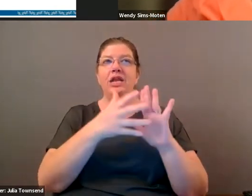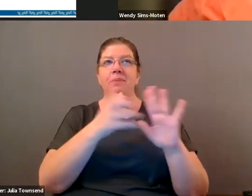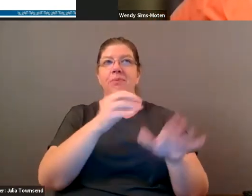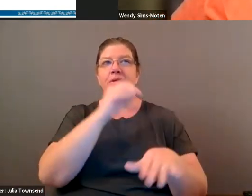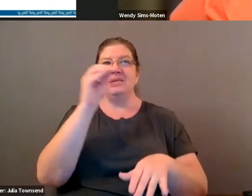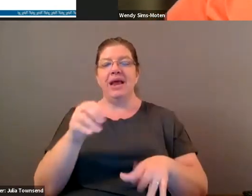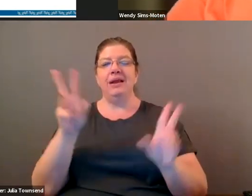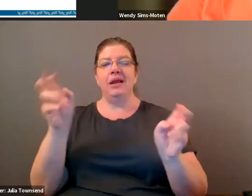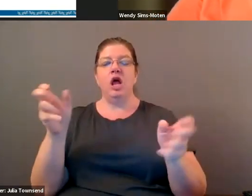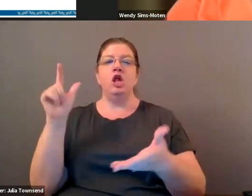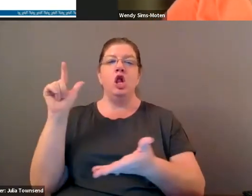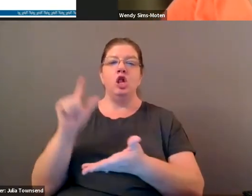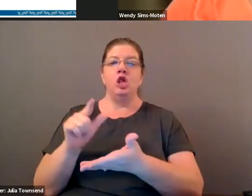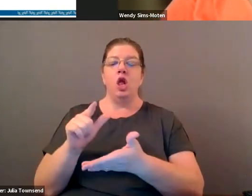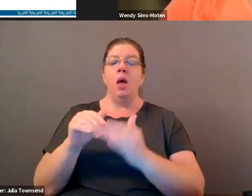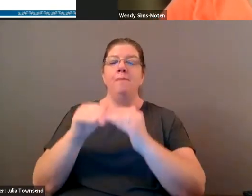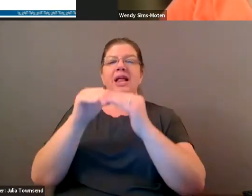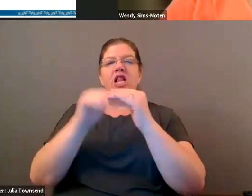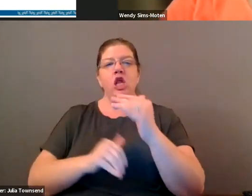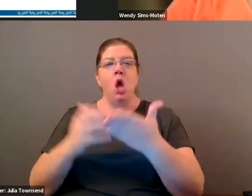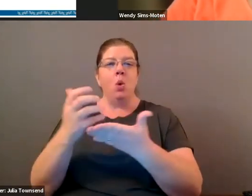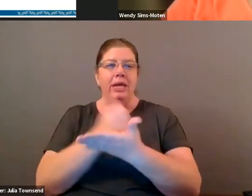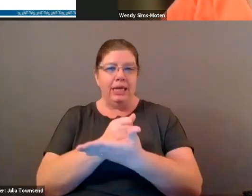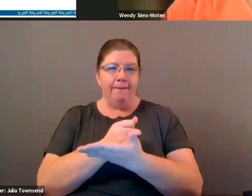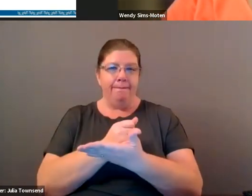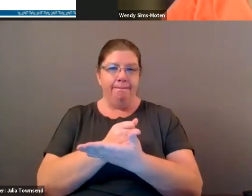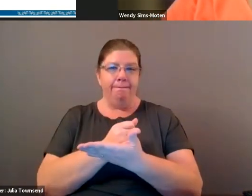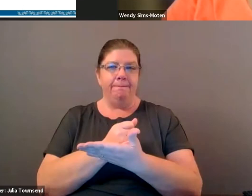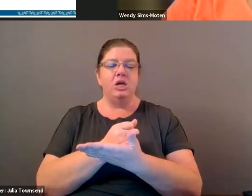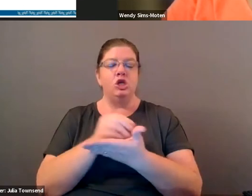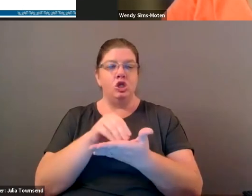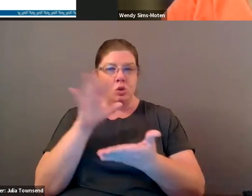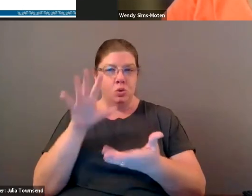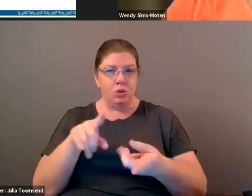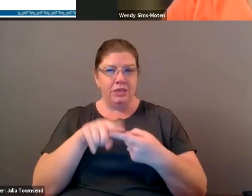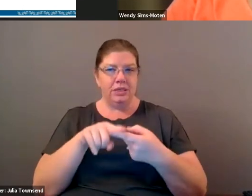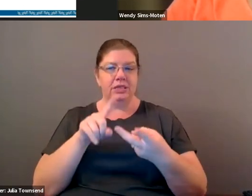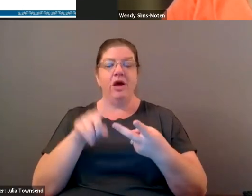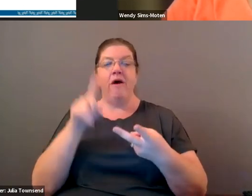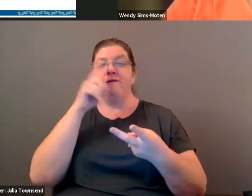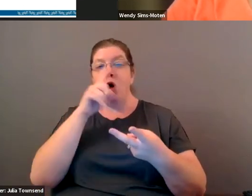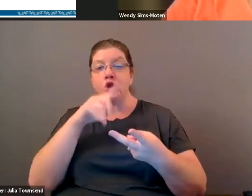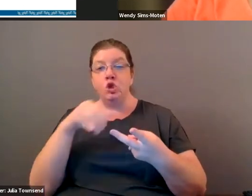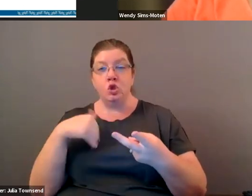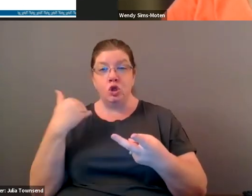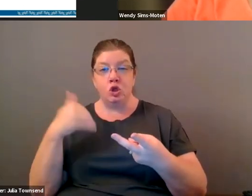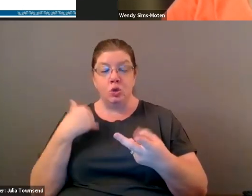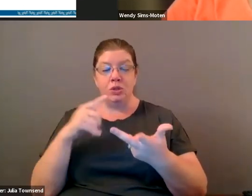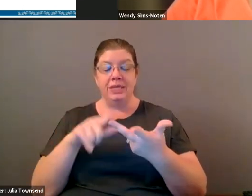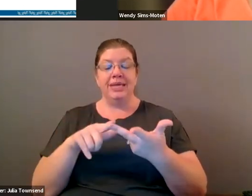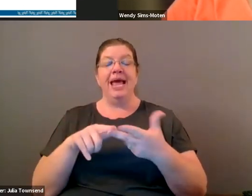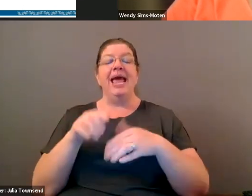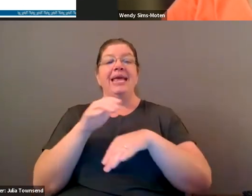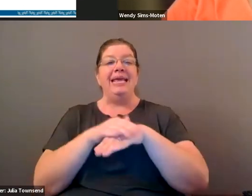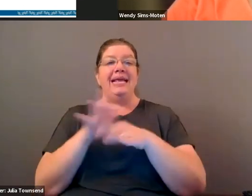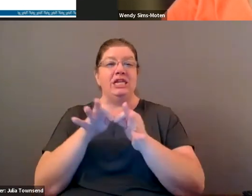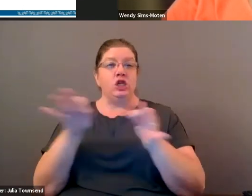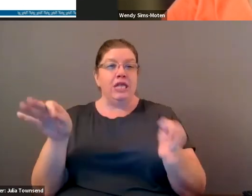low-cost, the low-income students, the foster youth, and the English language